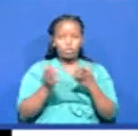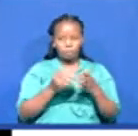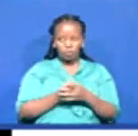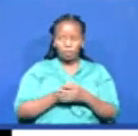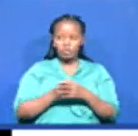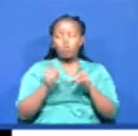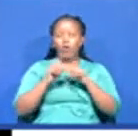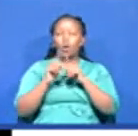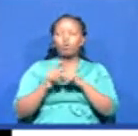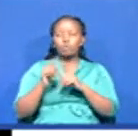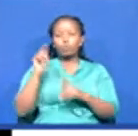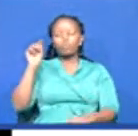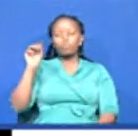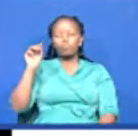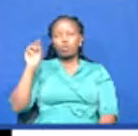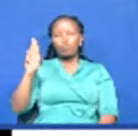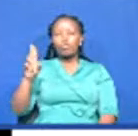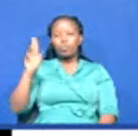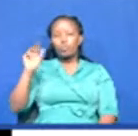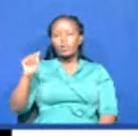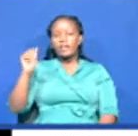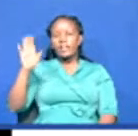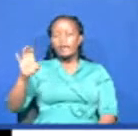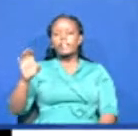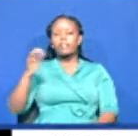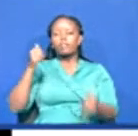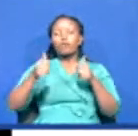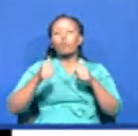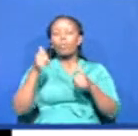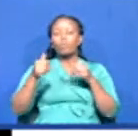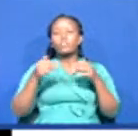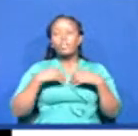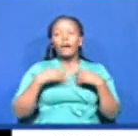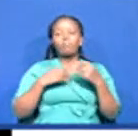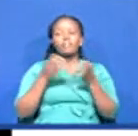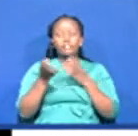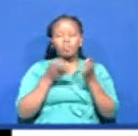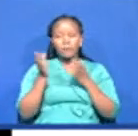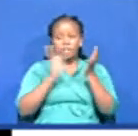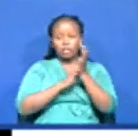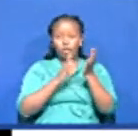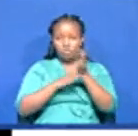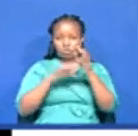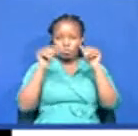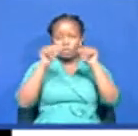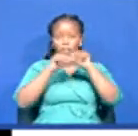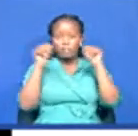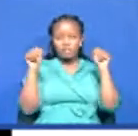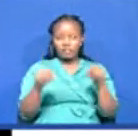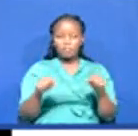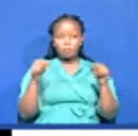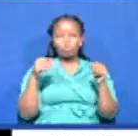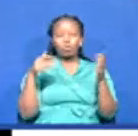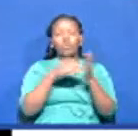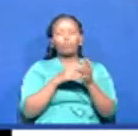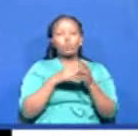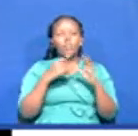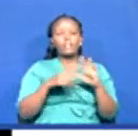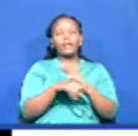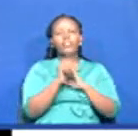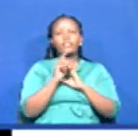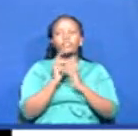the Dubai Customs Department, use a trademark recordation system to combat the entry of illicit